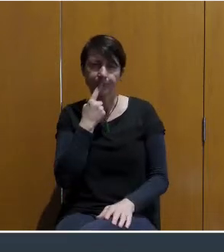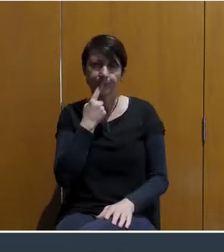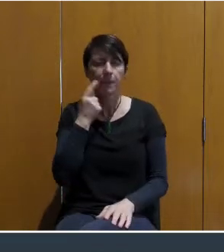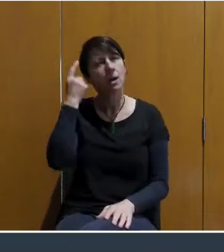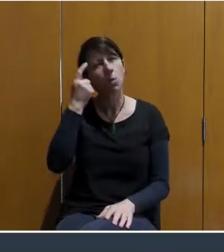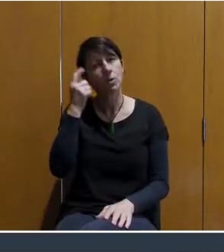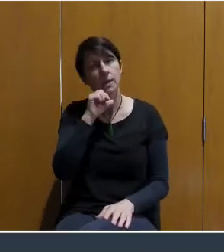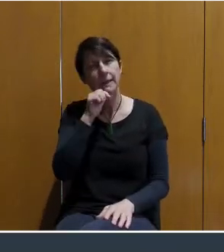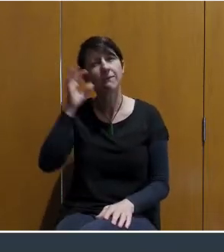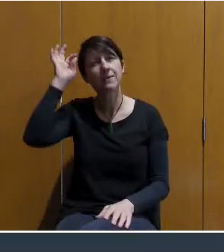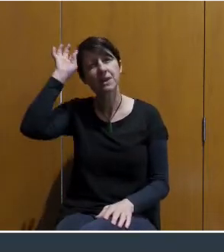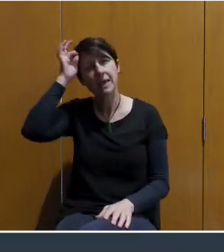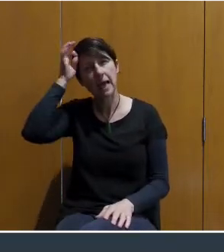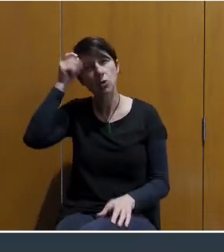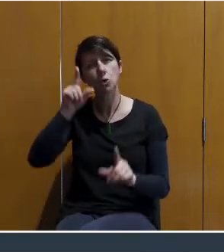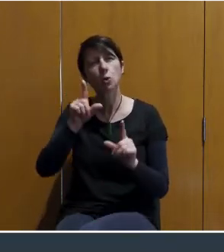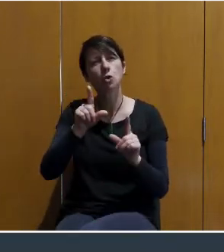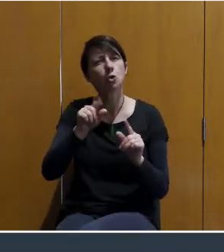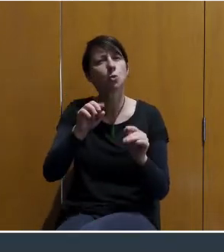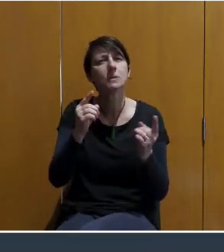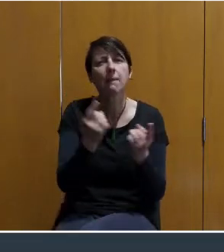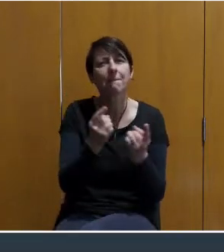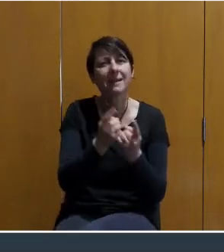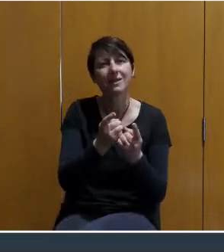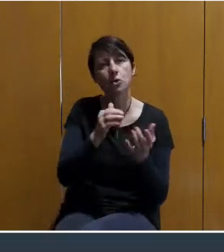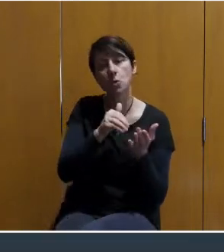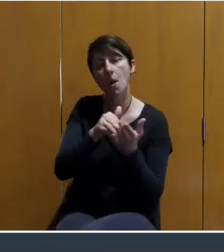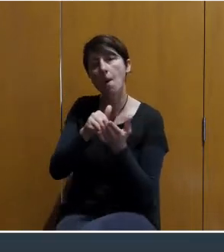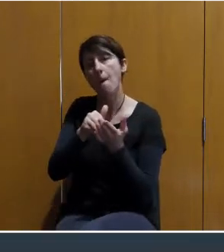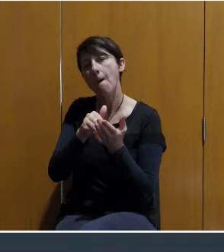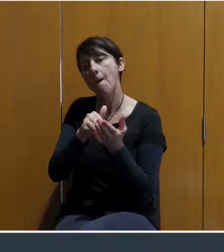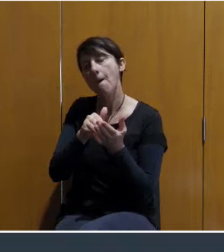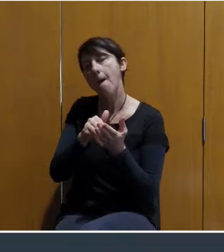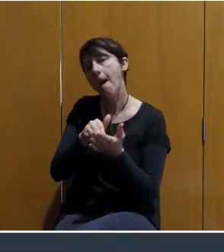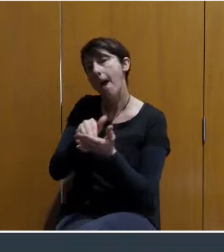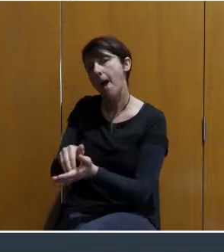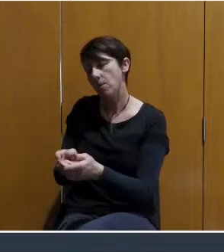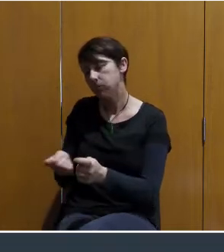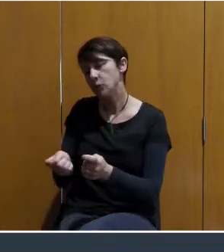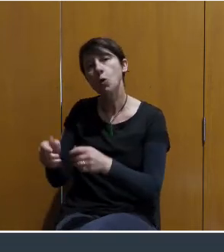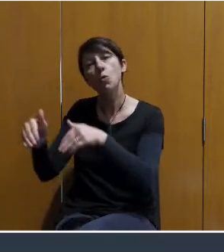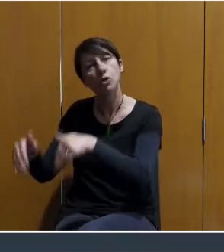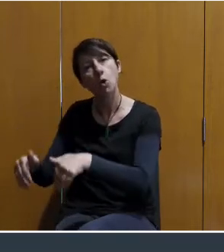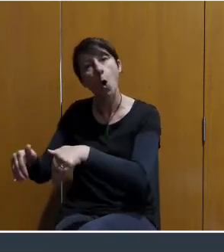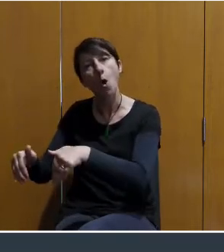might be more pertinent to the dog rather than the reader. I know it's a left field